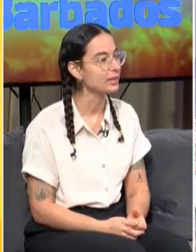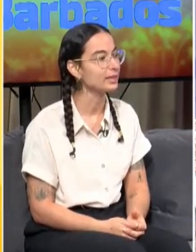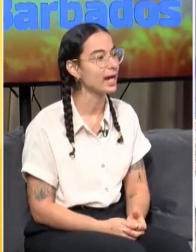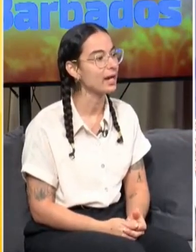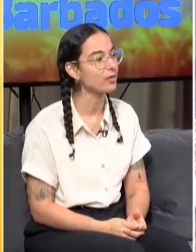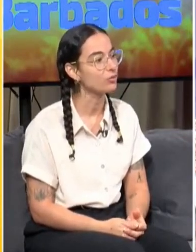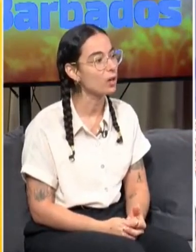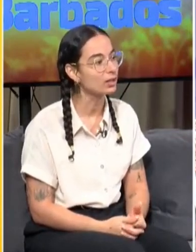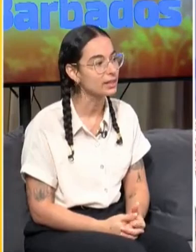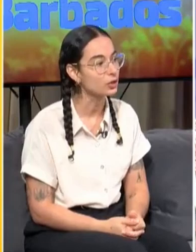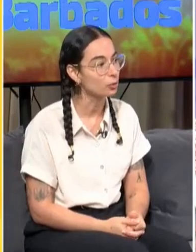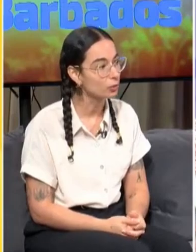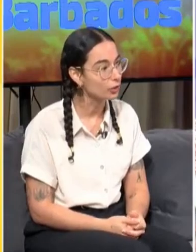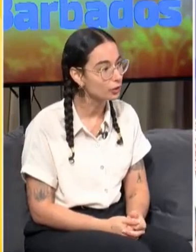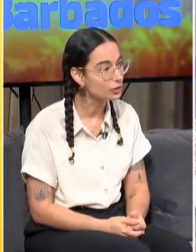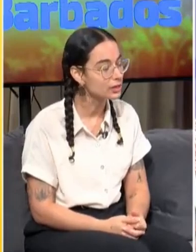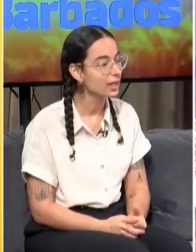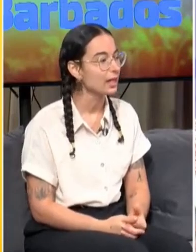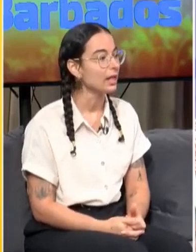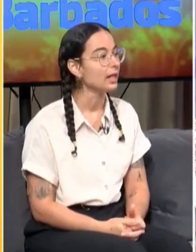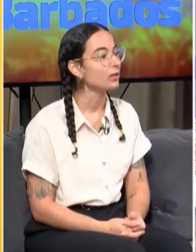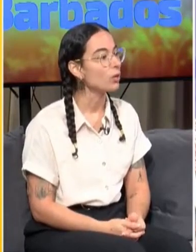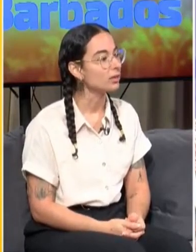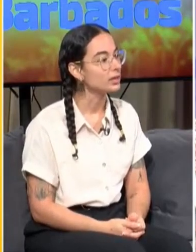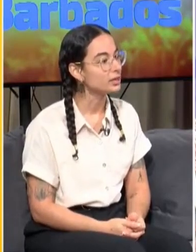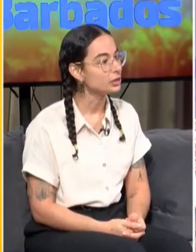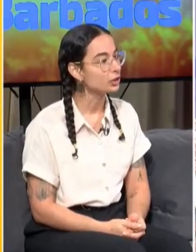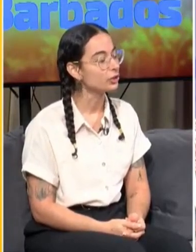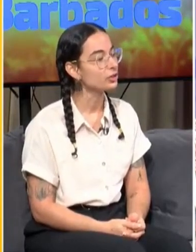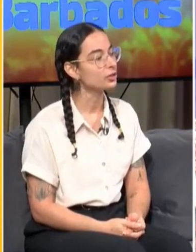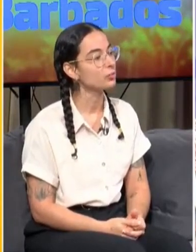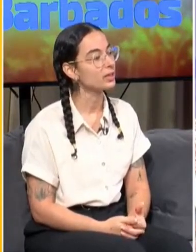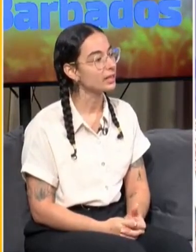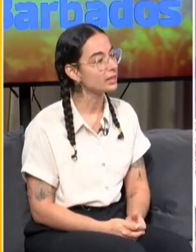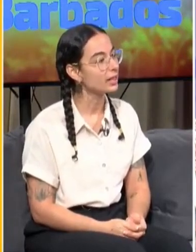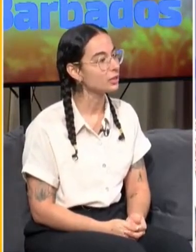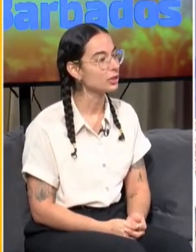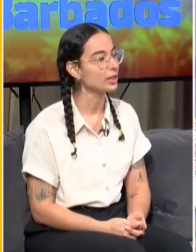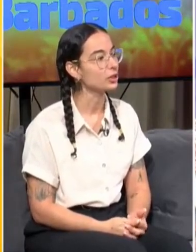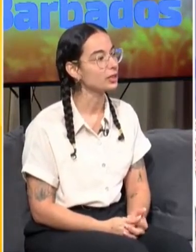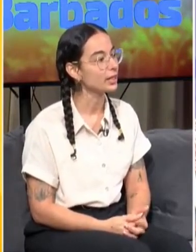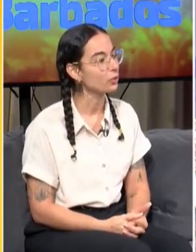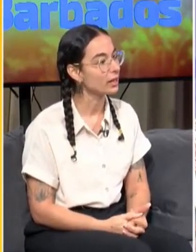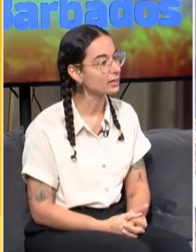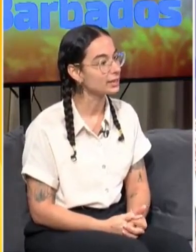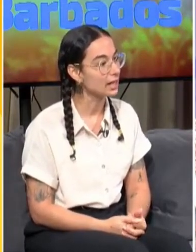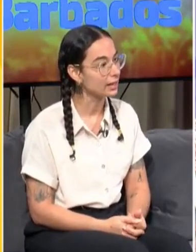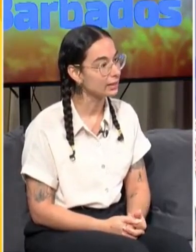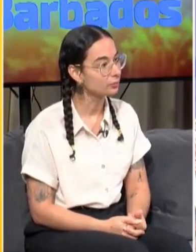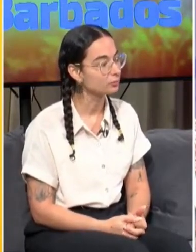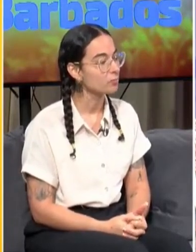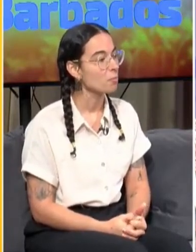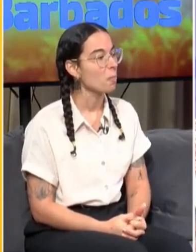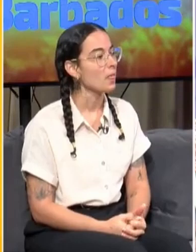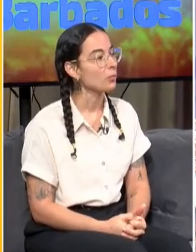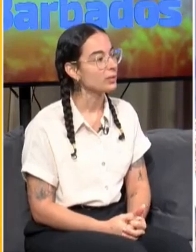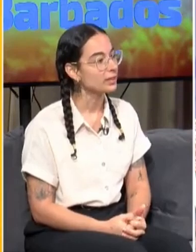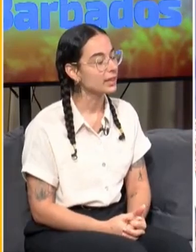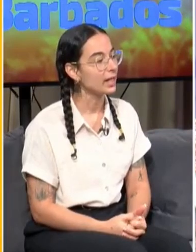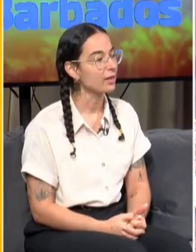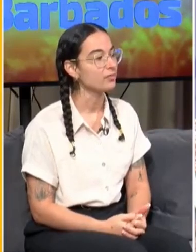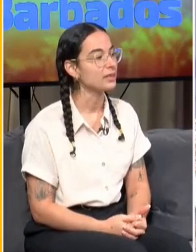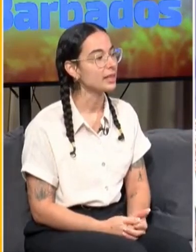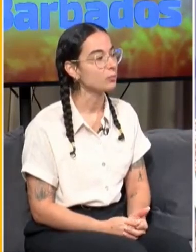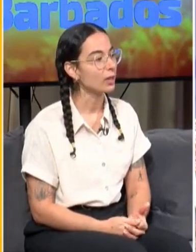we need to have quality interpreters and quality teachers within education that know how to sign. And we